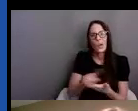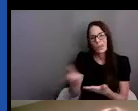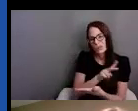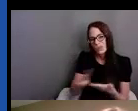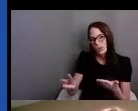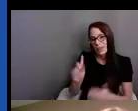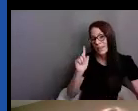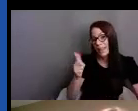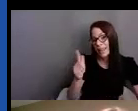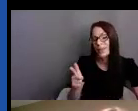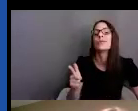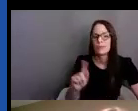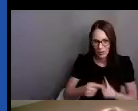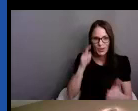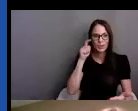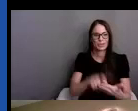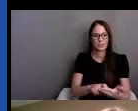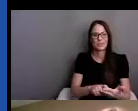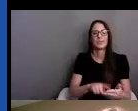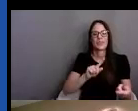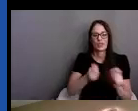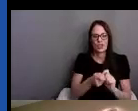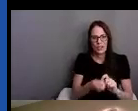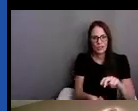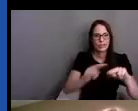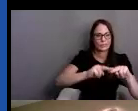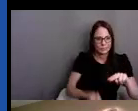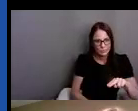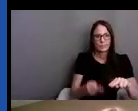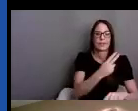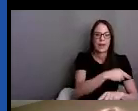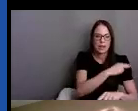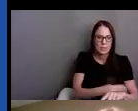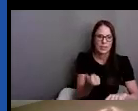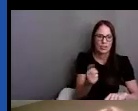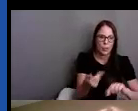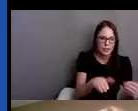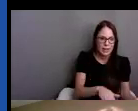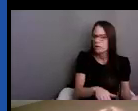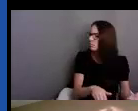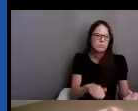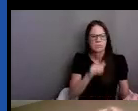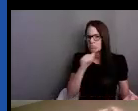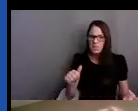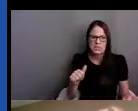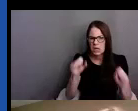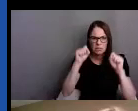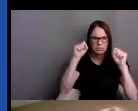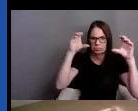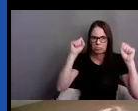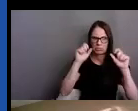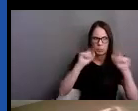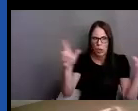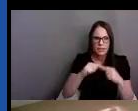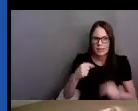start to see changes in our hospitalization trends or even our death trends after that. So I think it's not surprising to me that right now, while we're